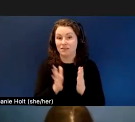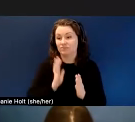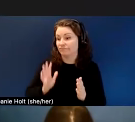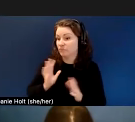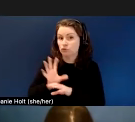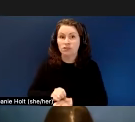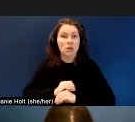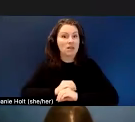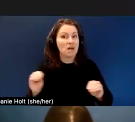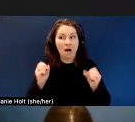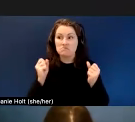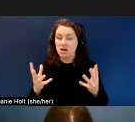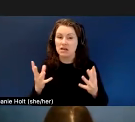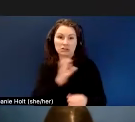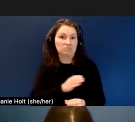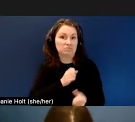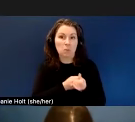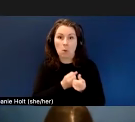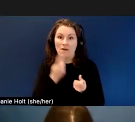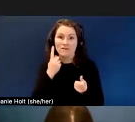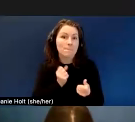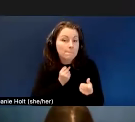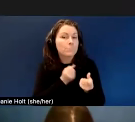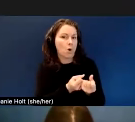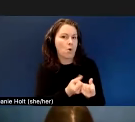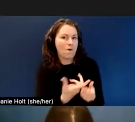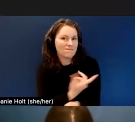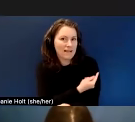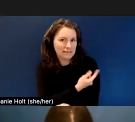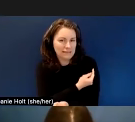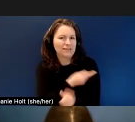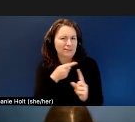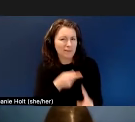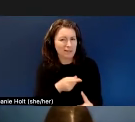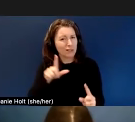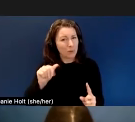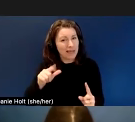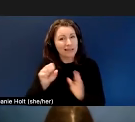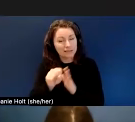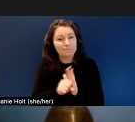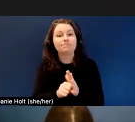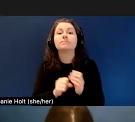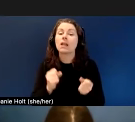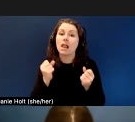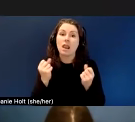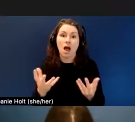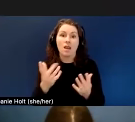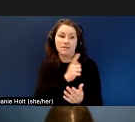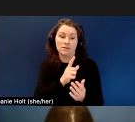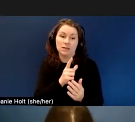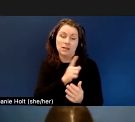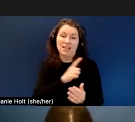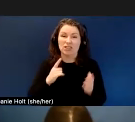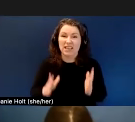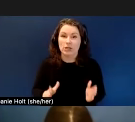been a lot of citizen support for a pro-vaccine agenda, especially in a state like Louisiana. And a lot of legislators were hesitant to